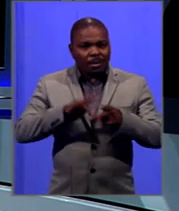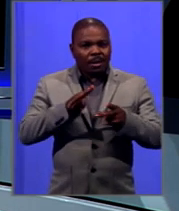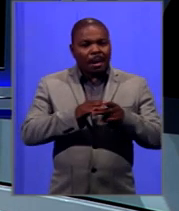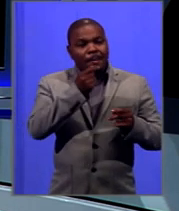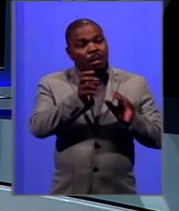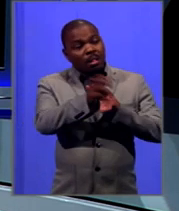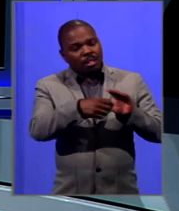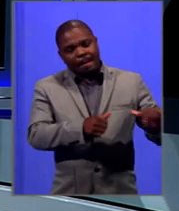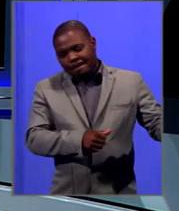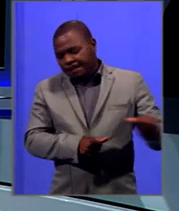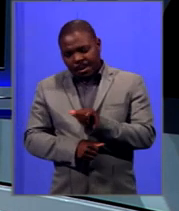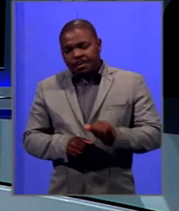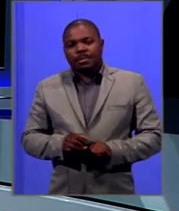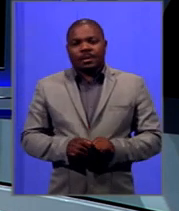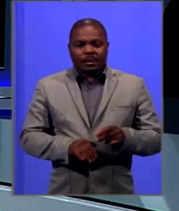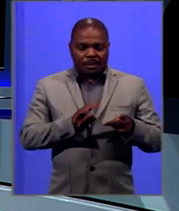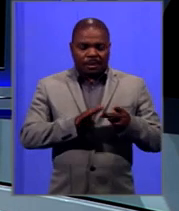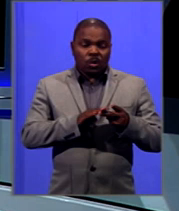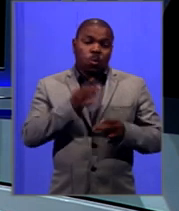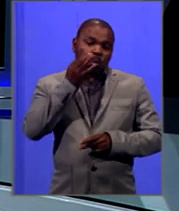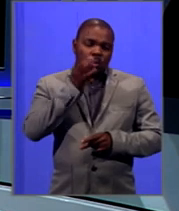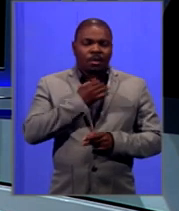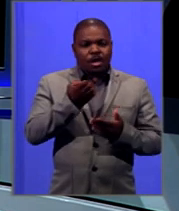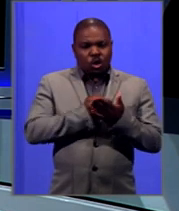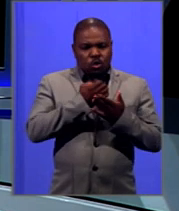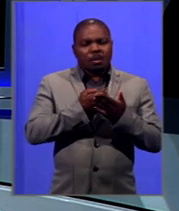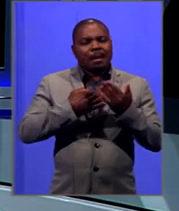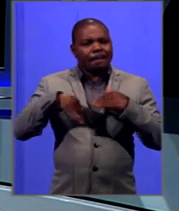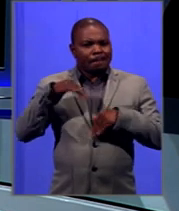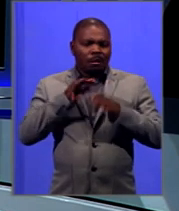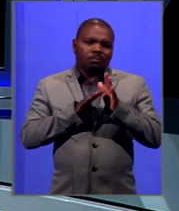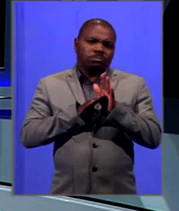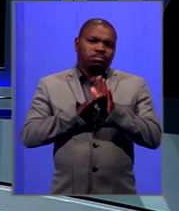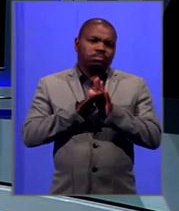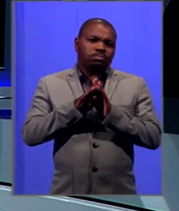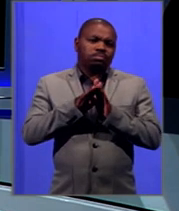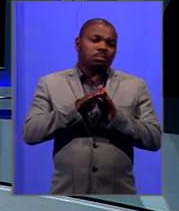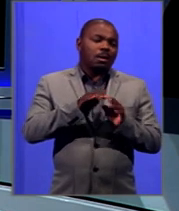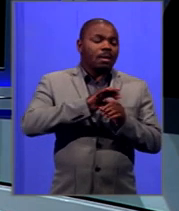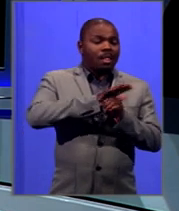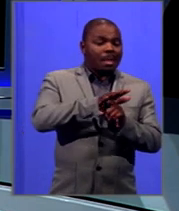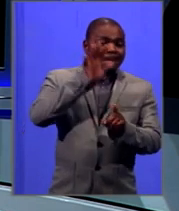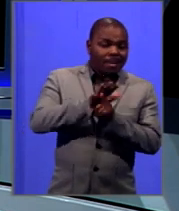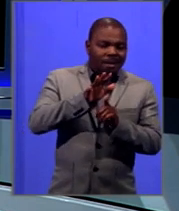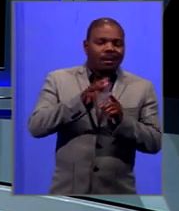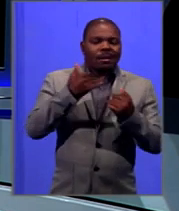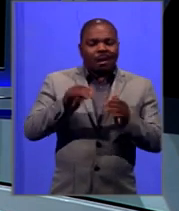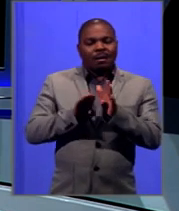a utswilweng. A re ikonomi le yona ya itharabologelwa morago ga leroborobo la